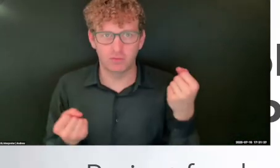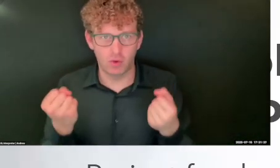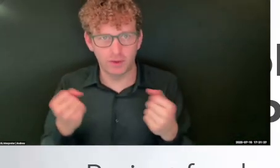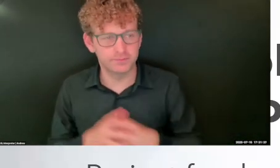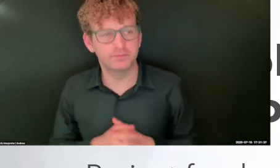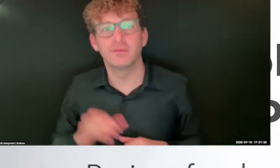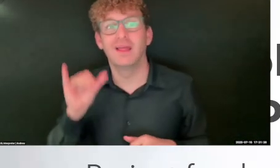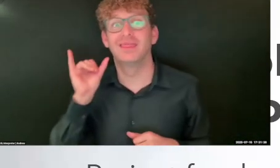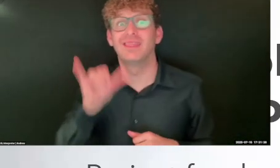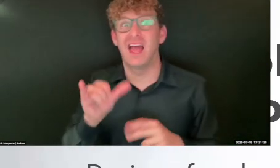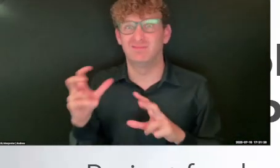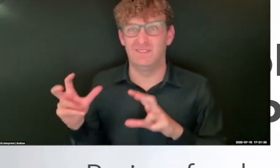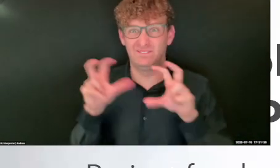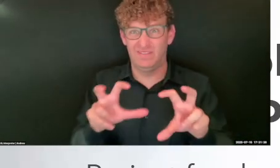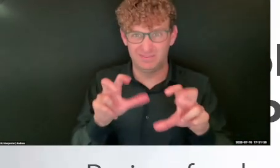existing transportation networks.